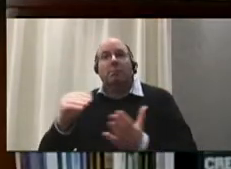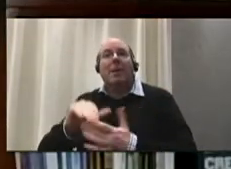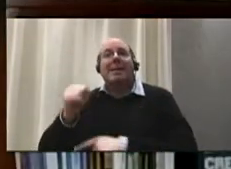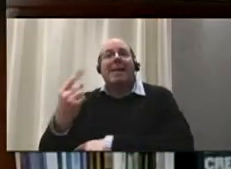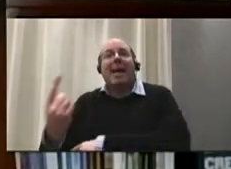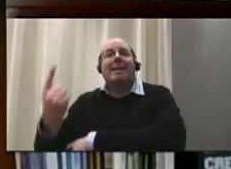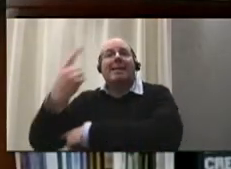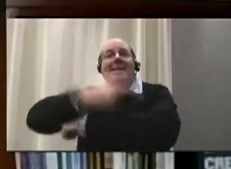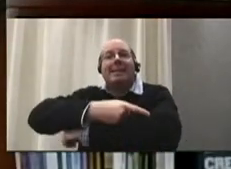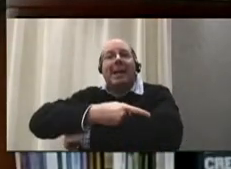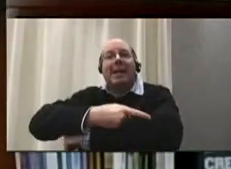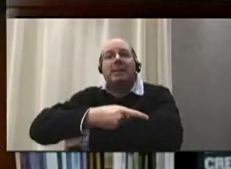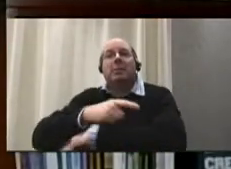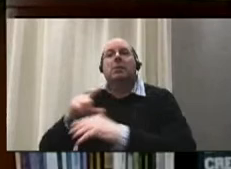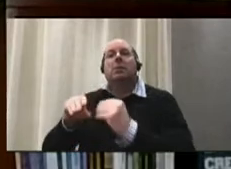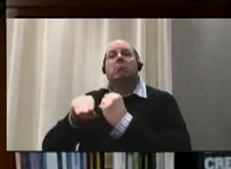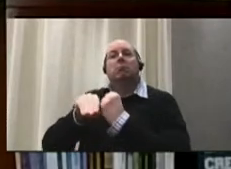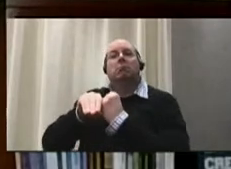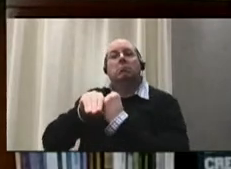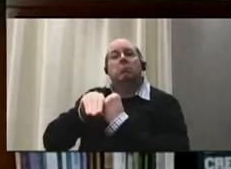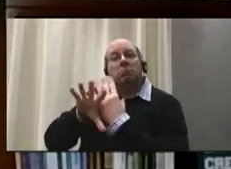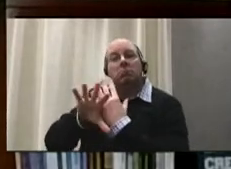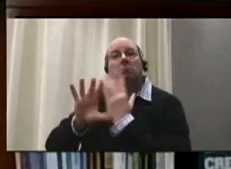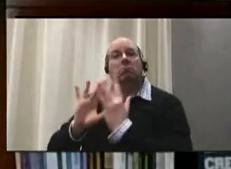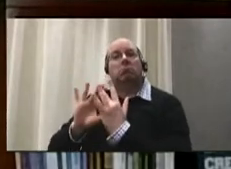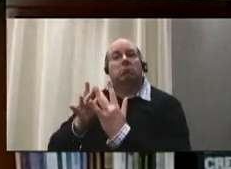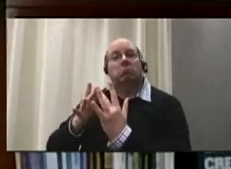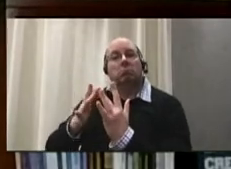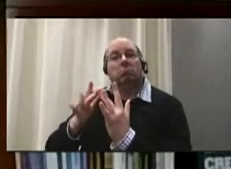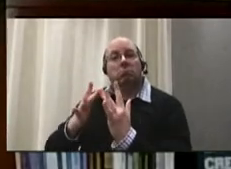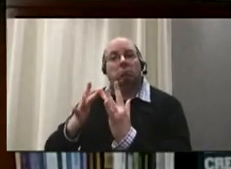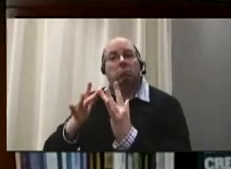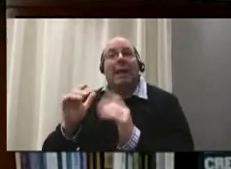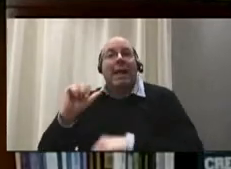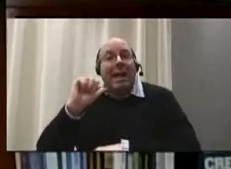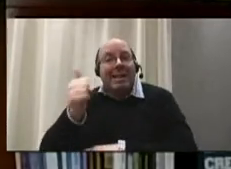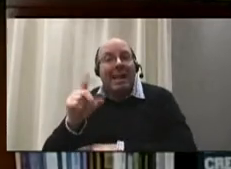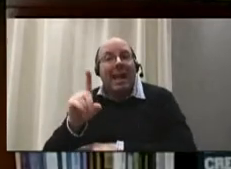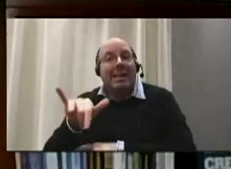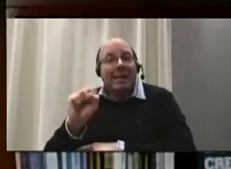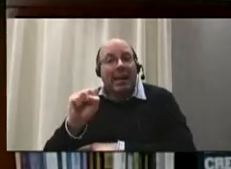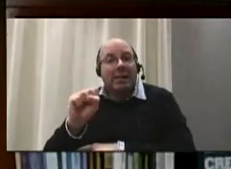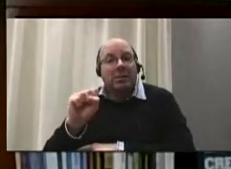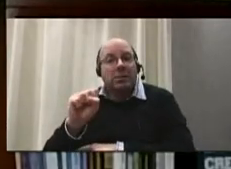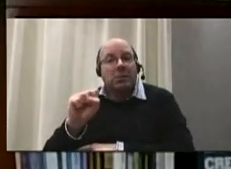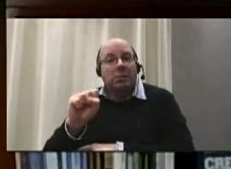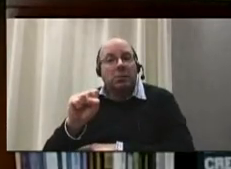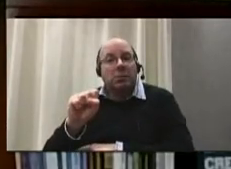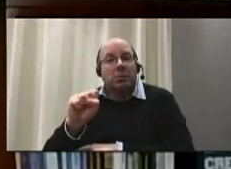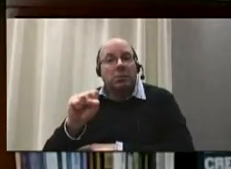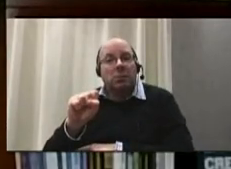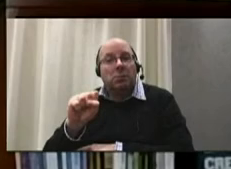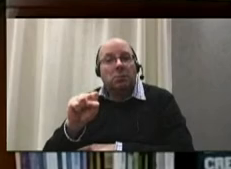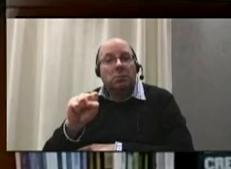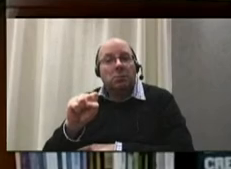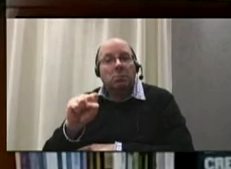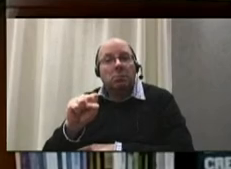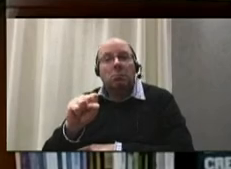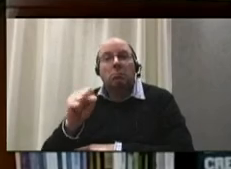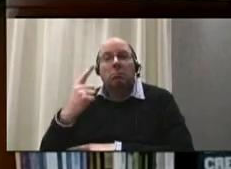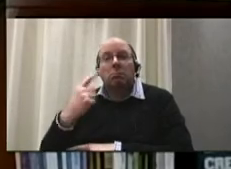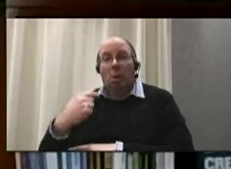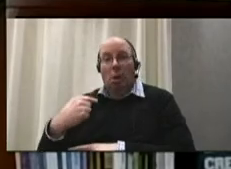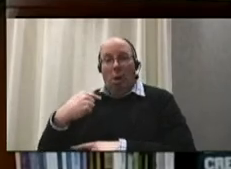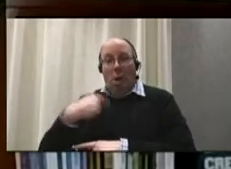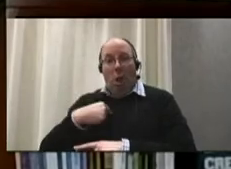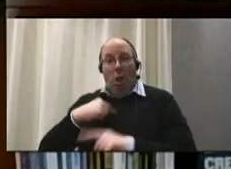stabilize the conditions? The important part of that process is I didn't want it to be a top-down decision. I don't want to make that, well,